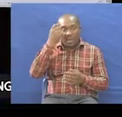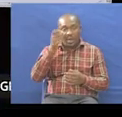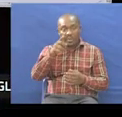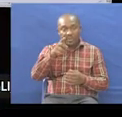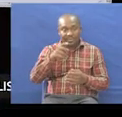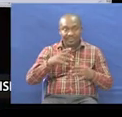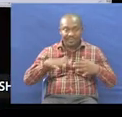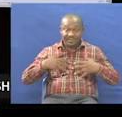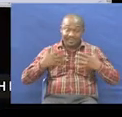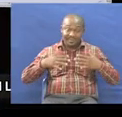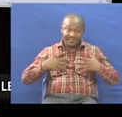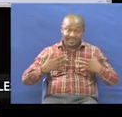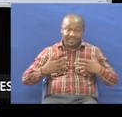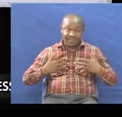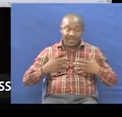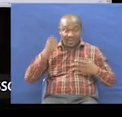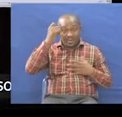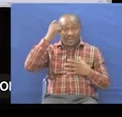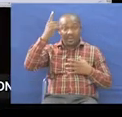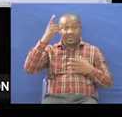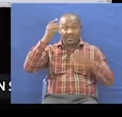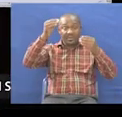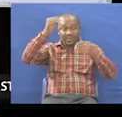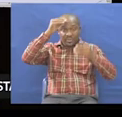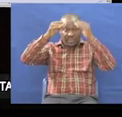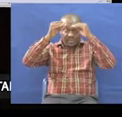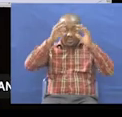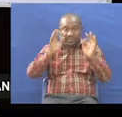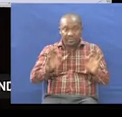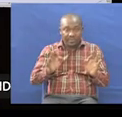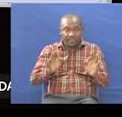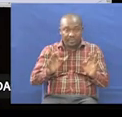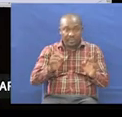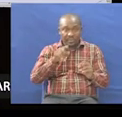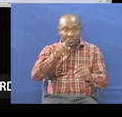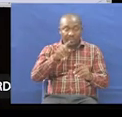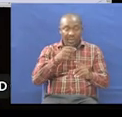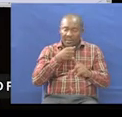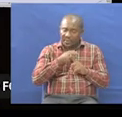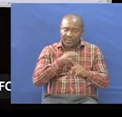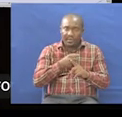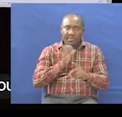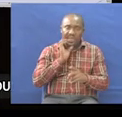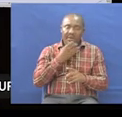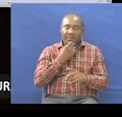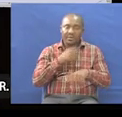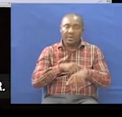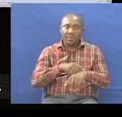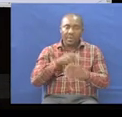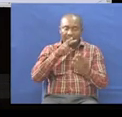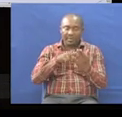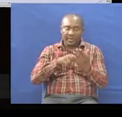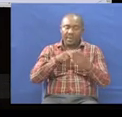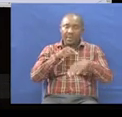I hope that you have enjoyed and understood the lesson very well. I would like to insist you to be very careful when you read the time,